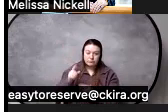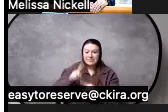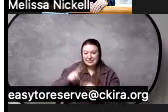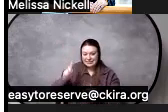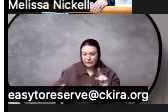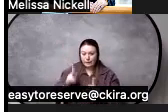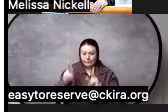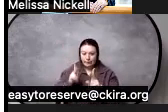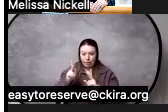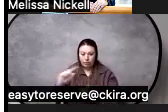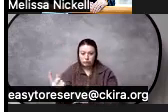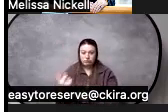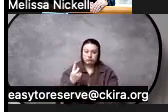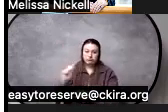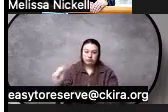ways.